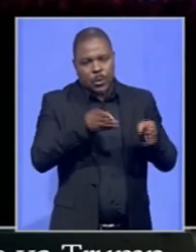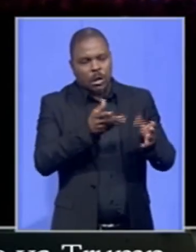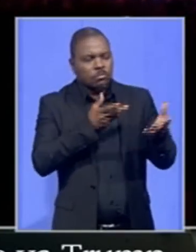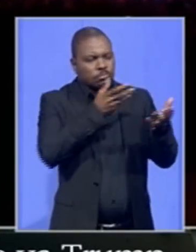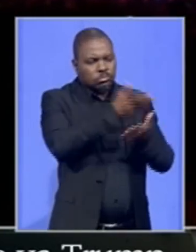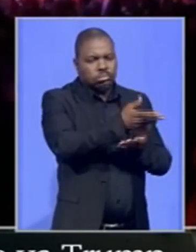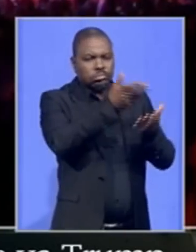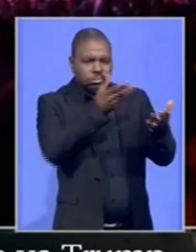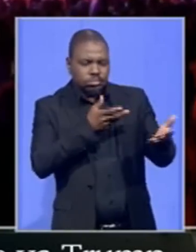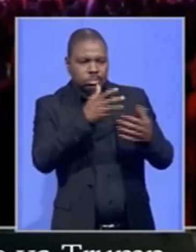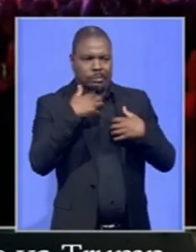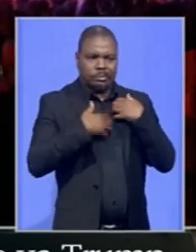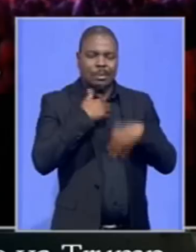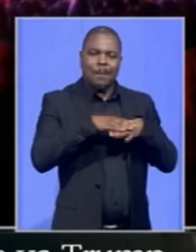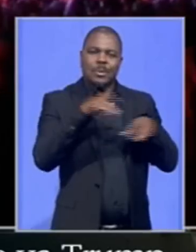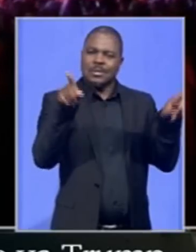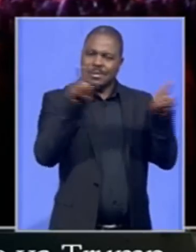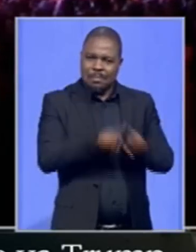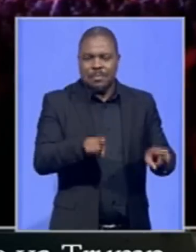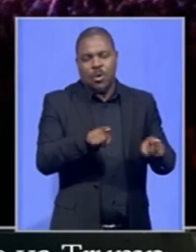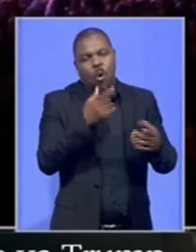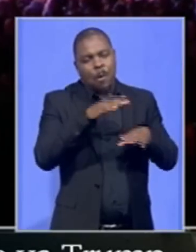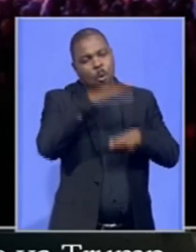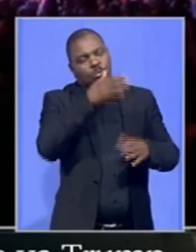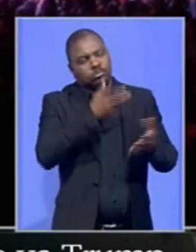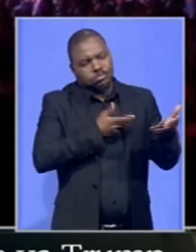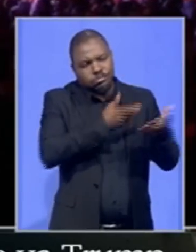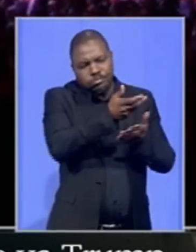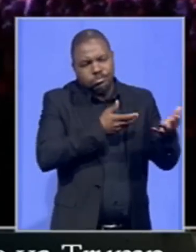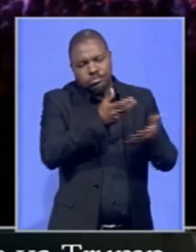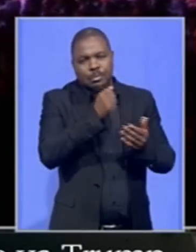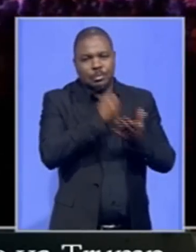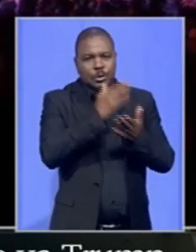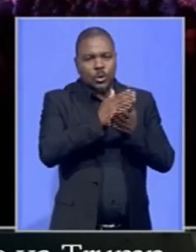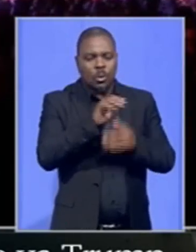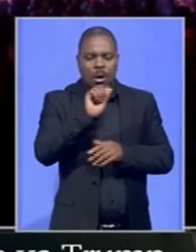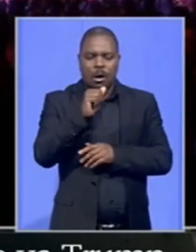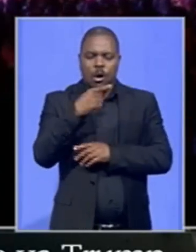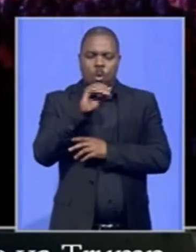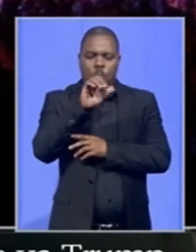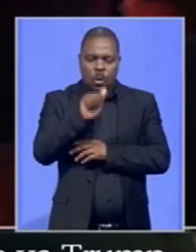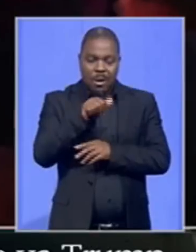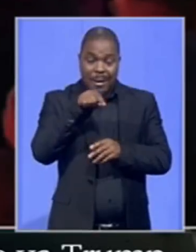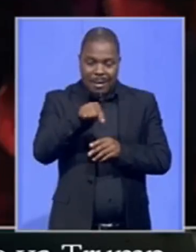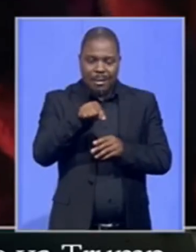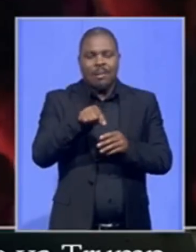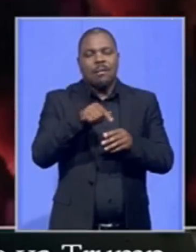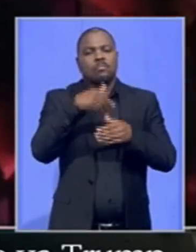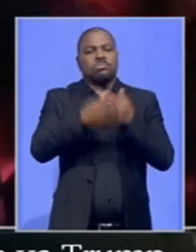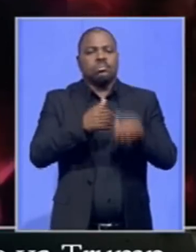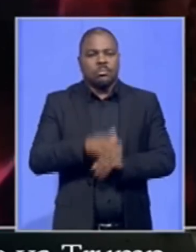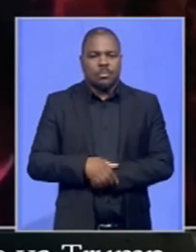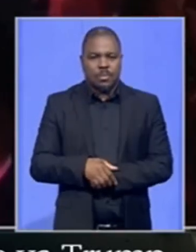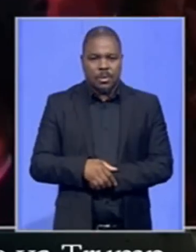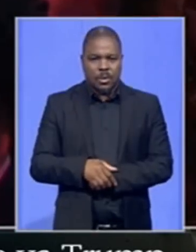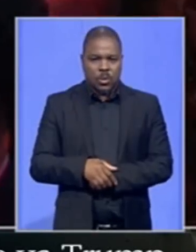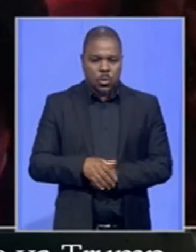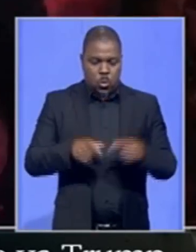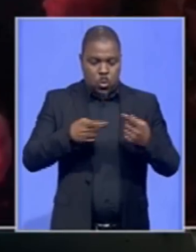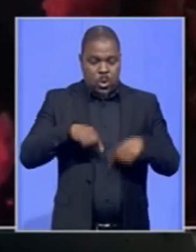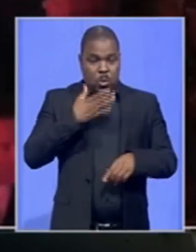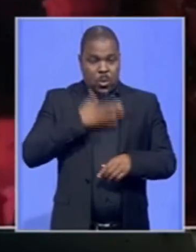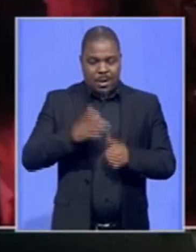the same enthusiasm, if not more, in ensuring that AGOA continues. We want to see an